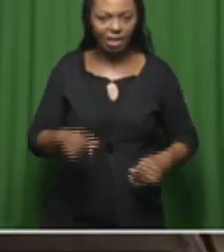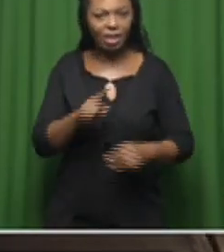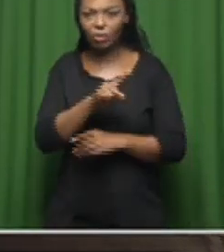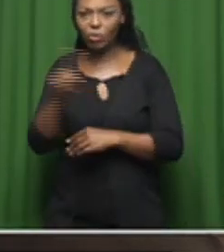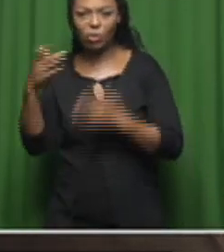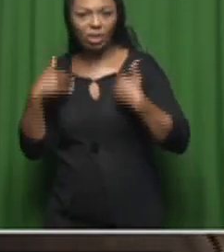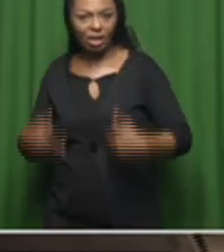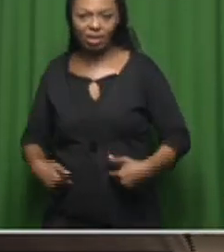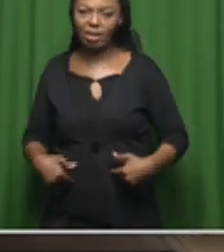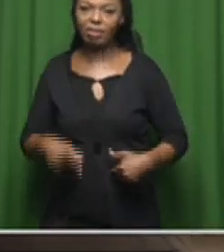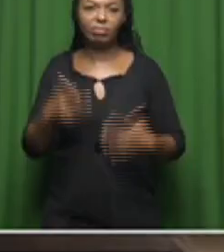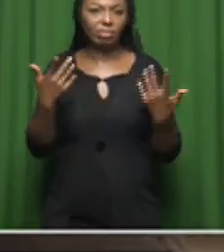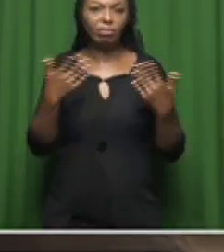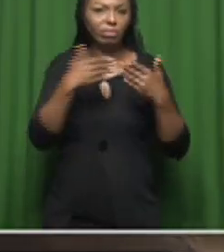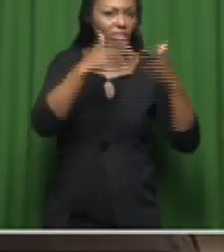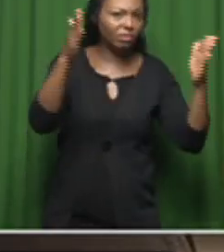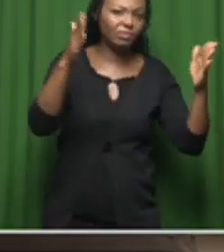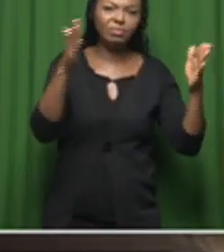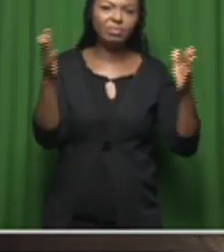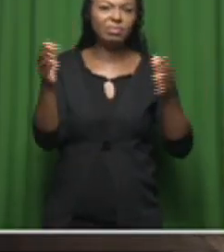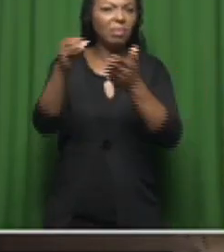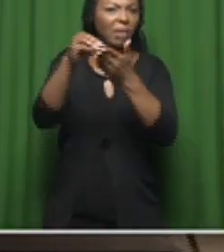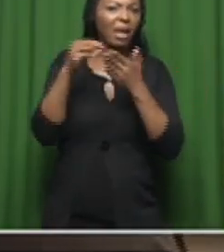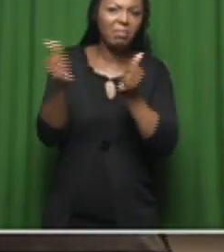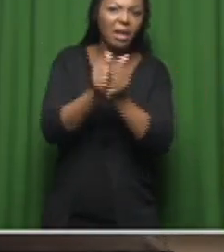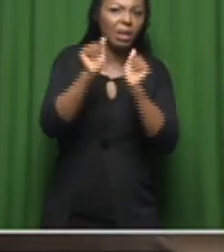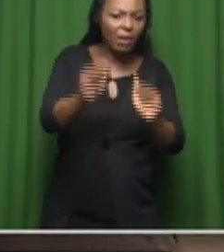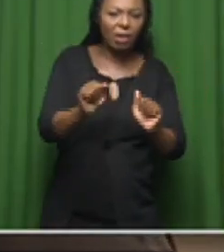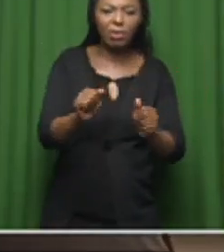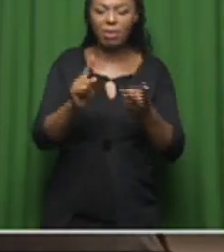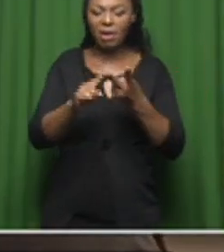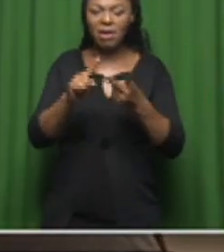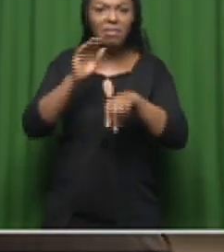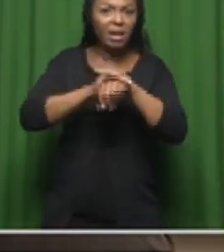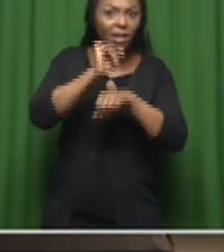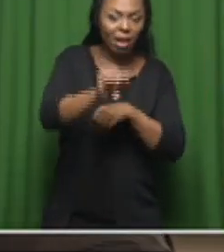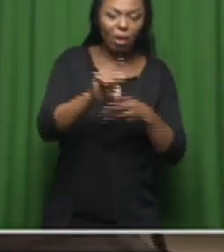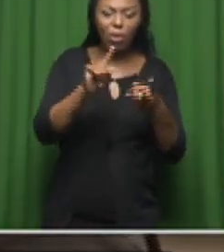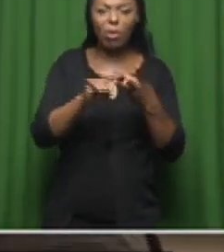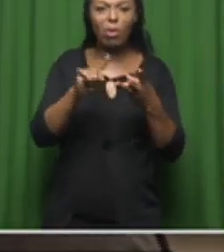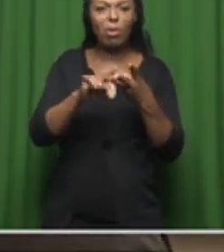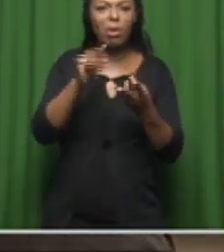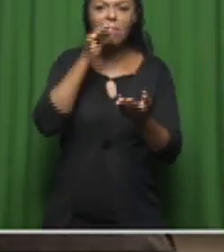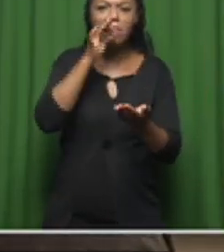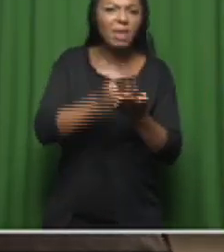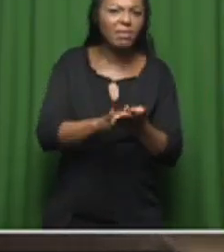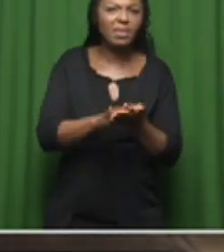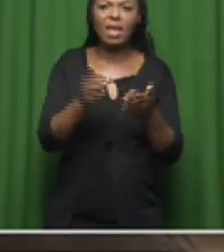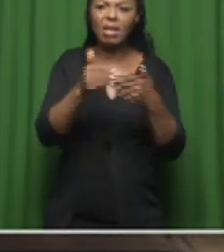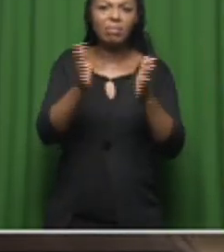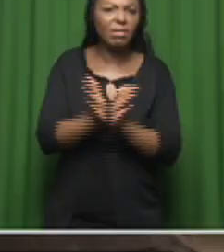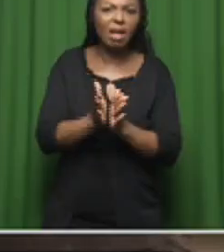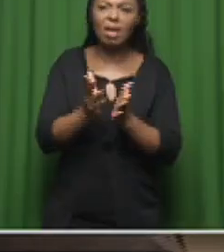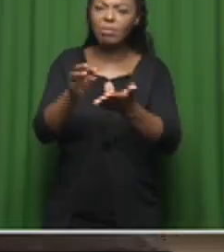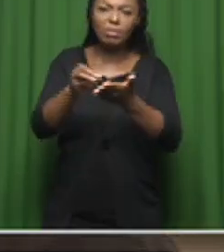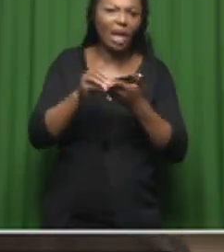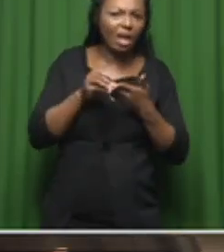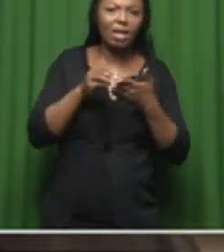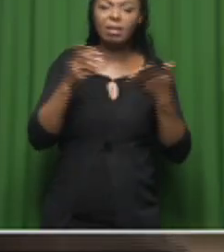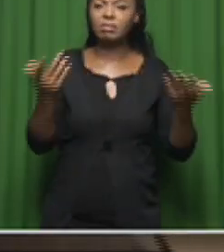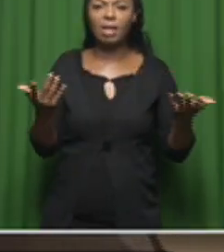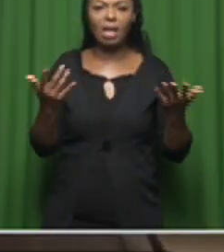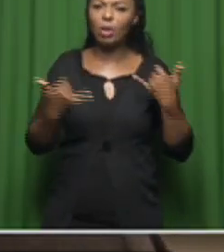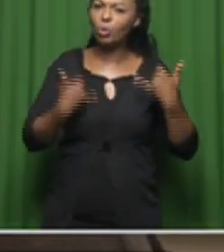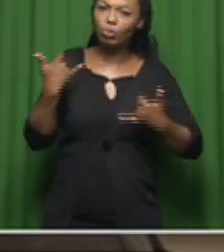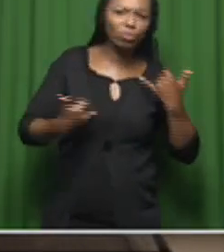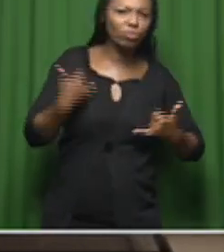You can come, you can bring your partner, you can bring your friends for a birthday party or things like that. Come have a good time, watch the sunset,